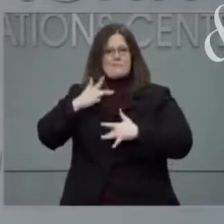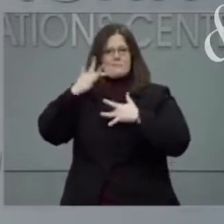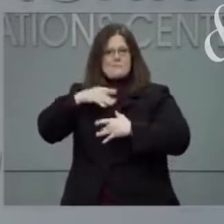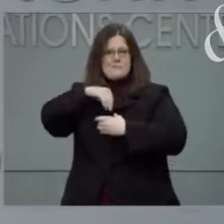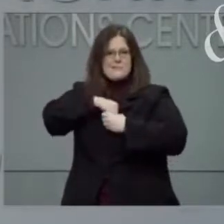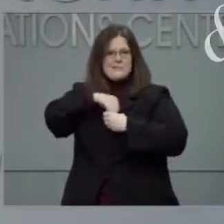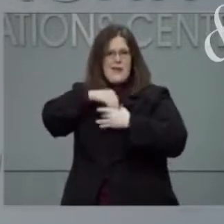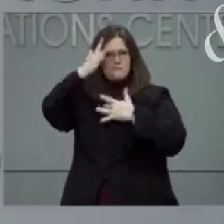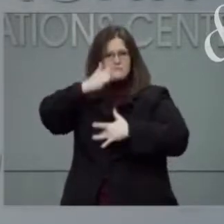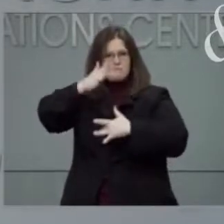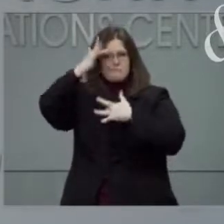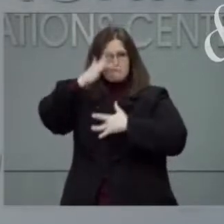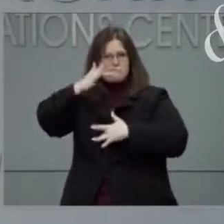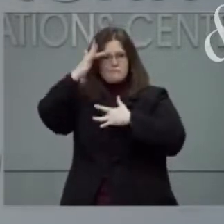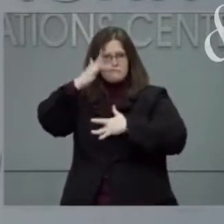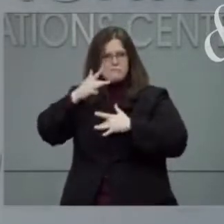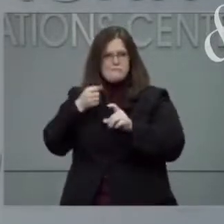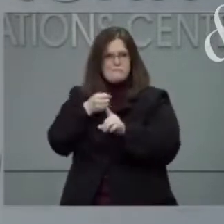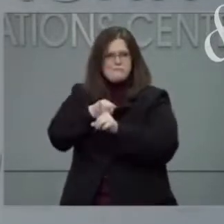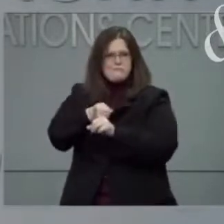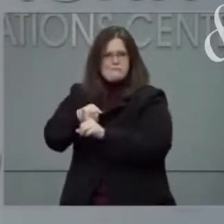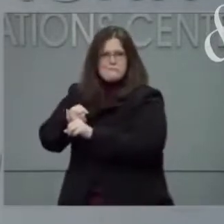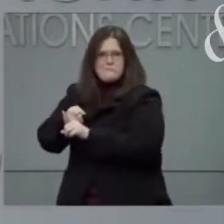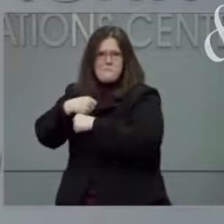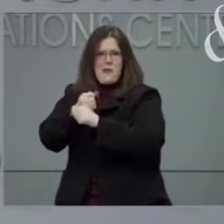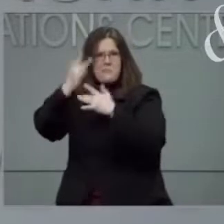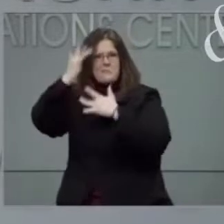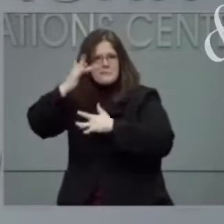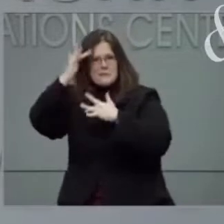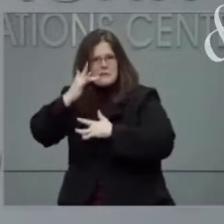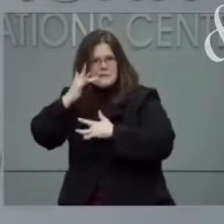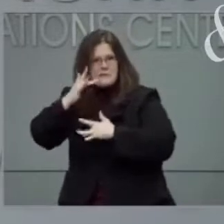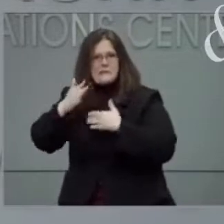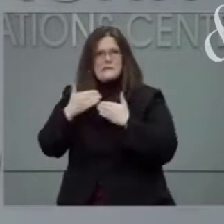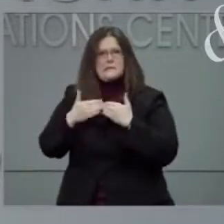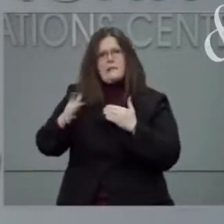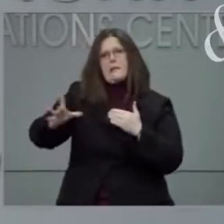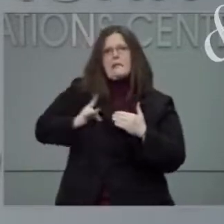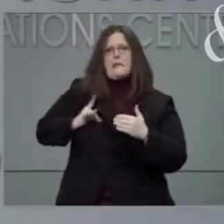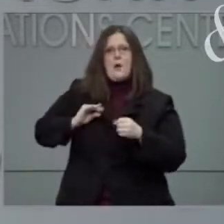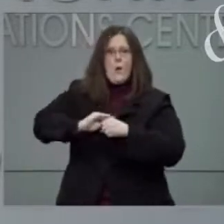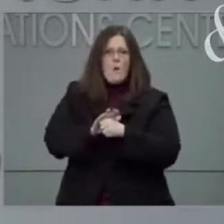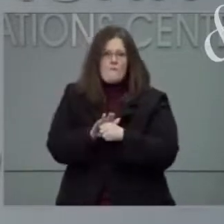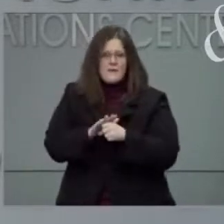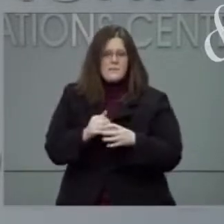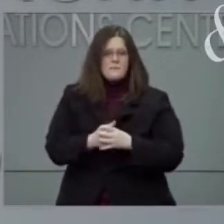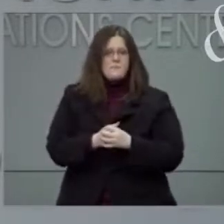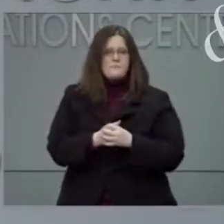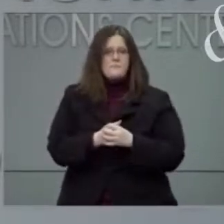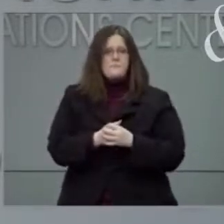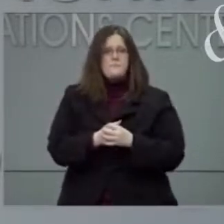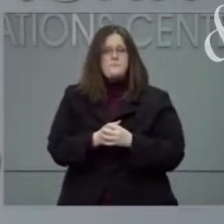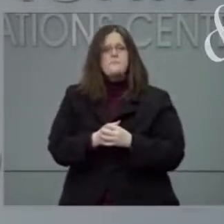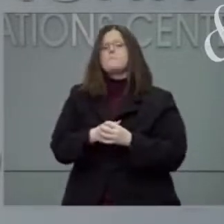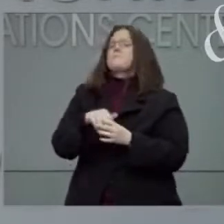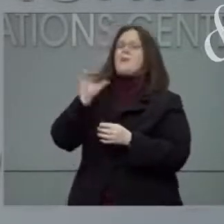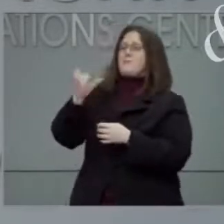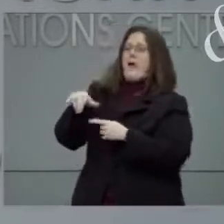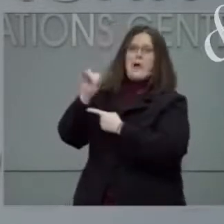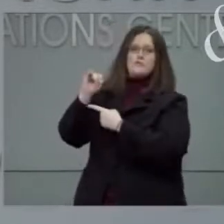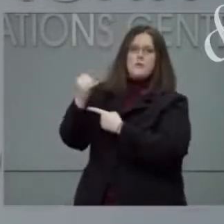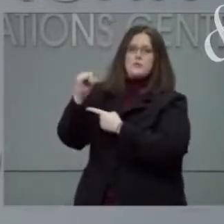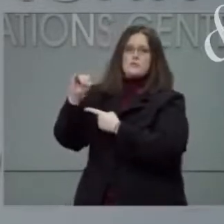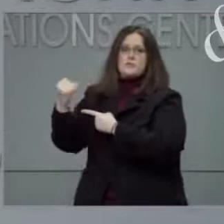severe COVID-19 illness. The third vaccine and improving vaccine supply for the two we already